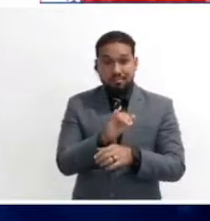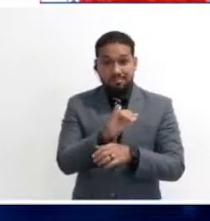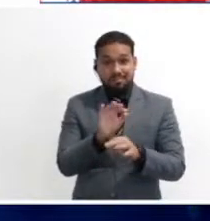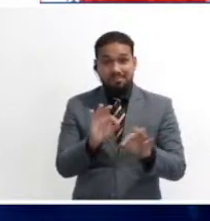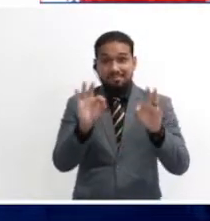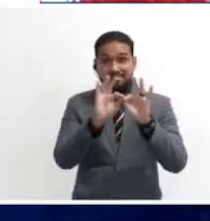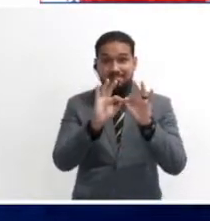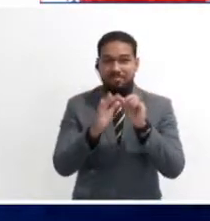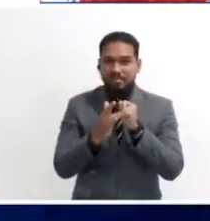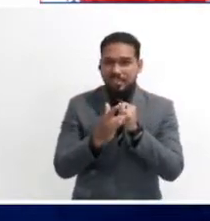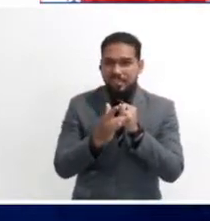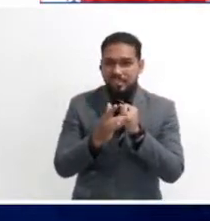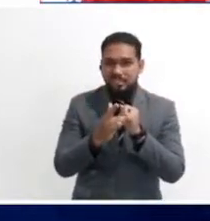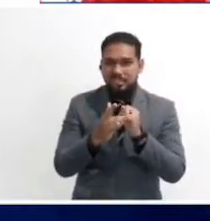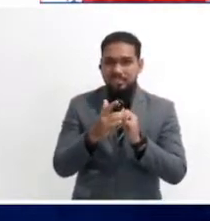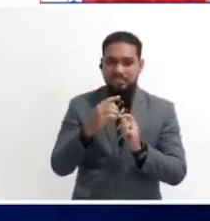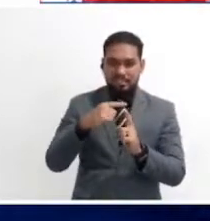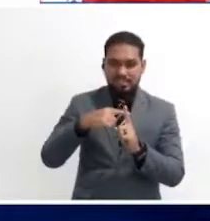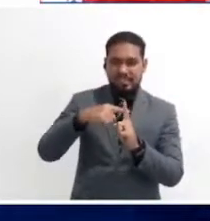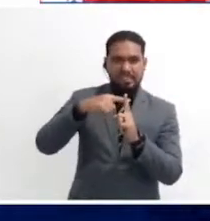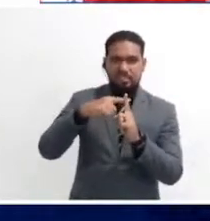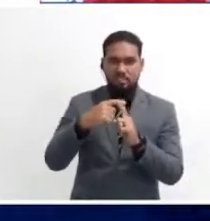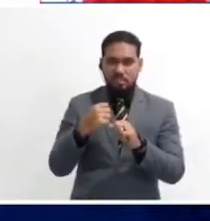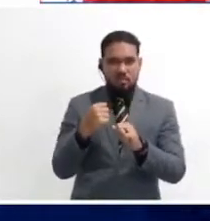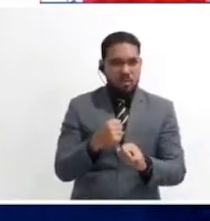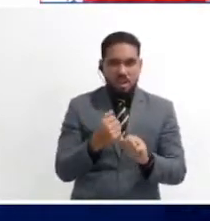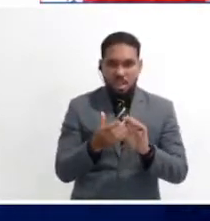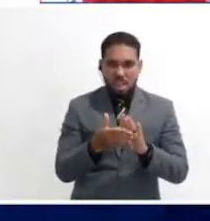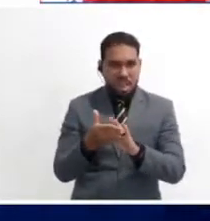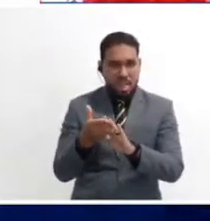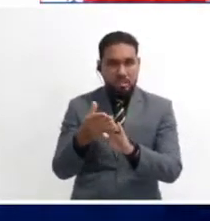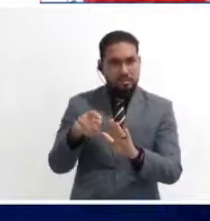It's a little difficult maybe to see these diagrams, but